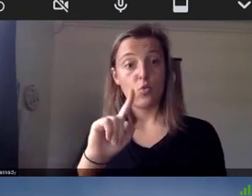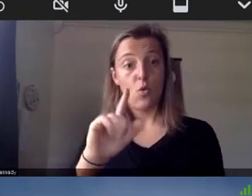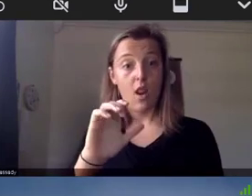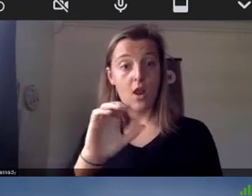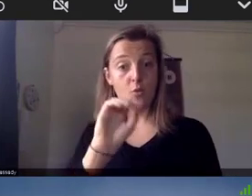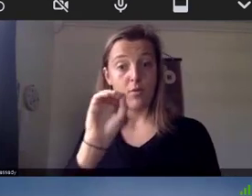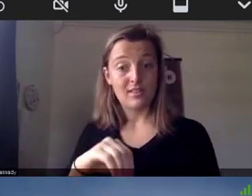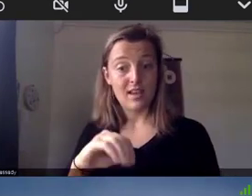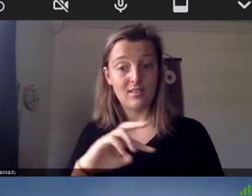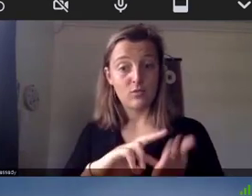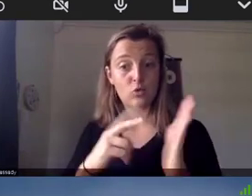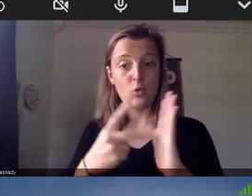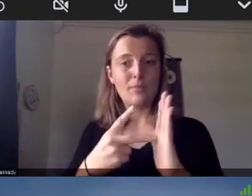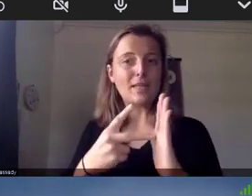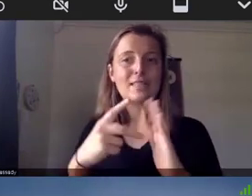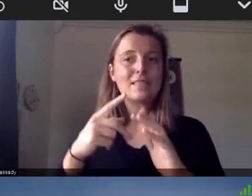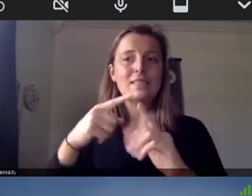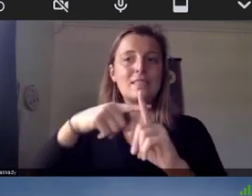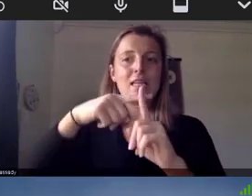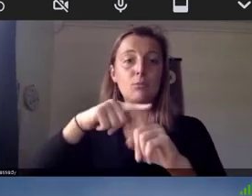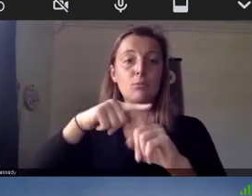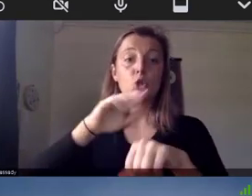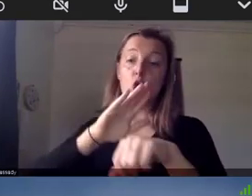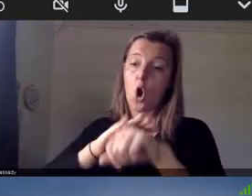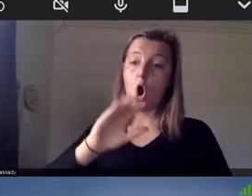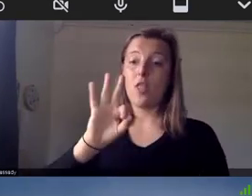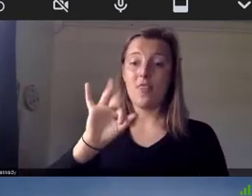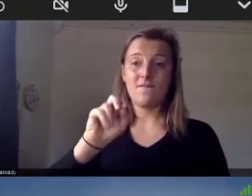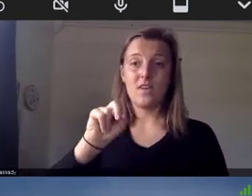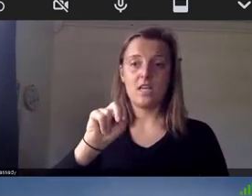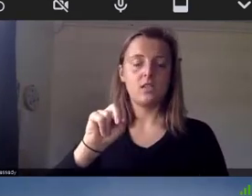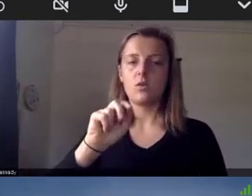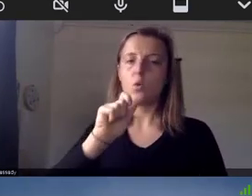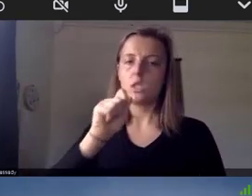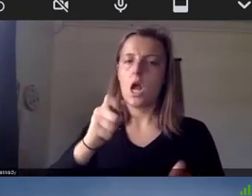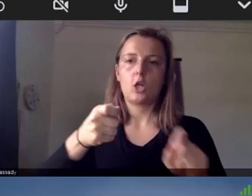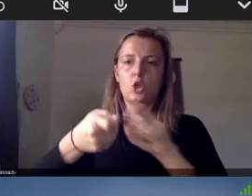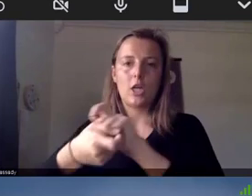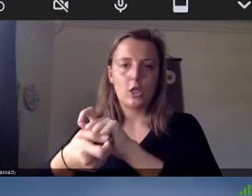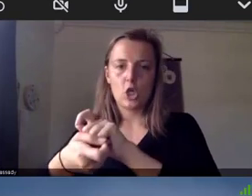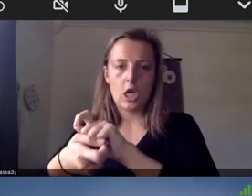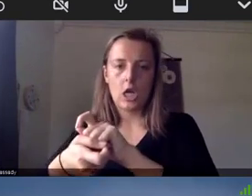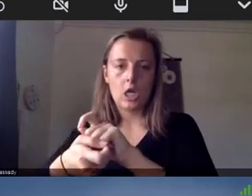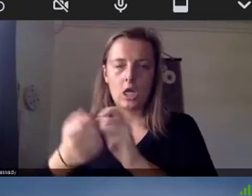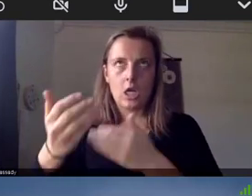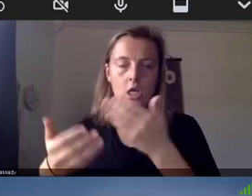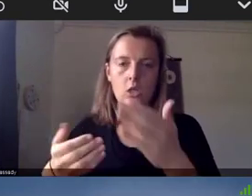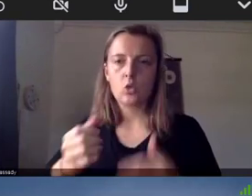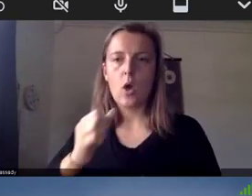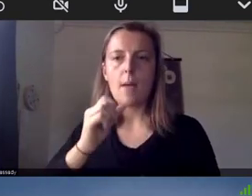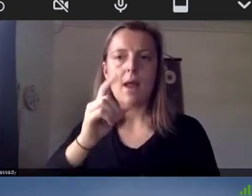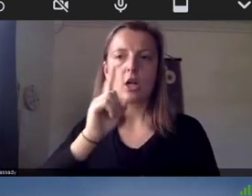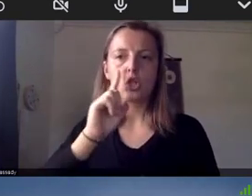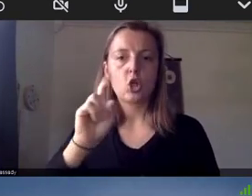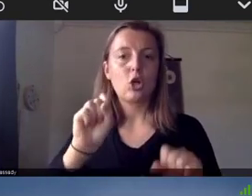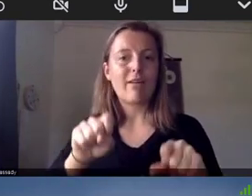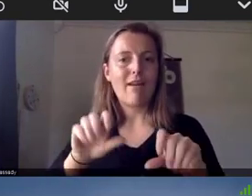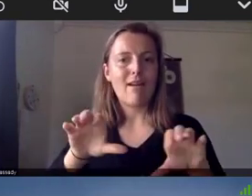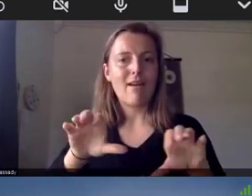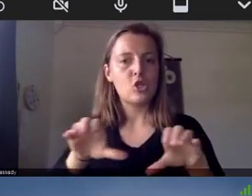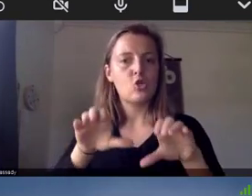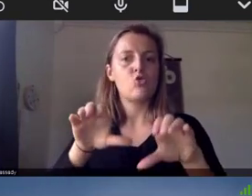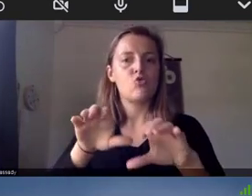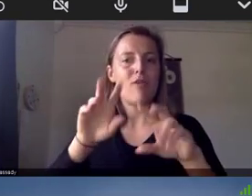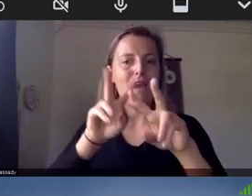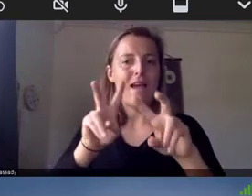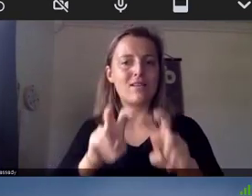not changing. So I don't know that we could do an analysis where if you think about flow going